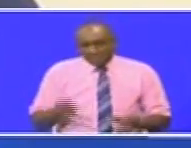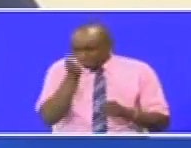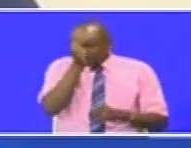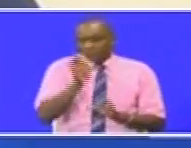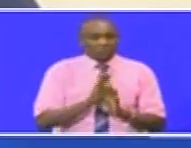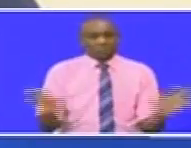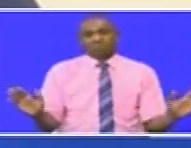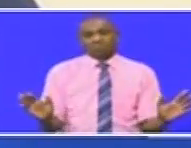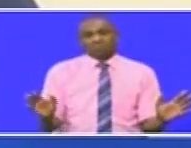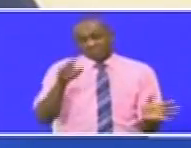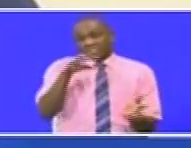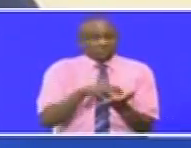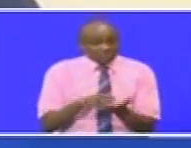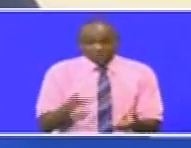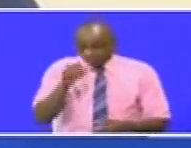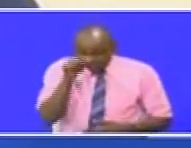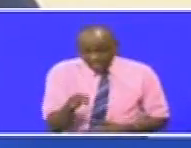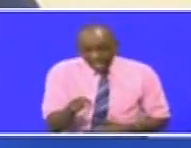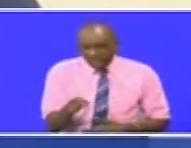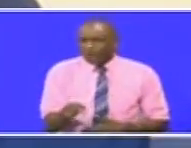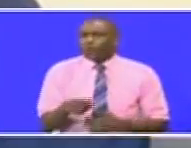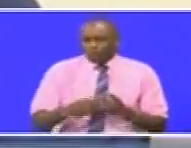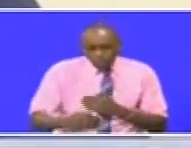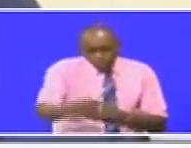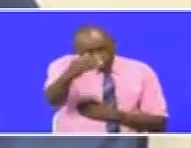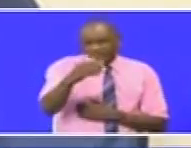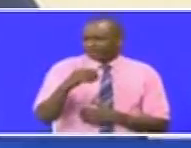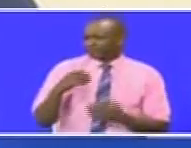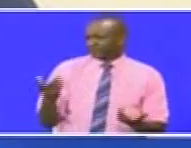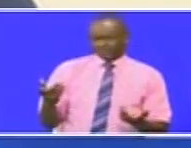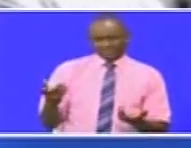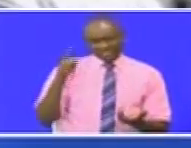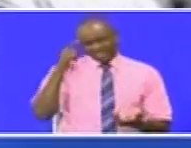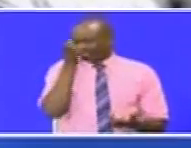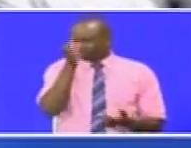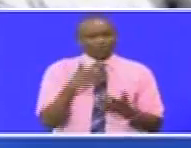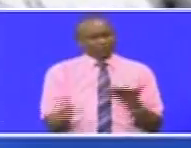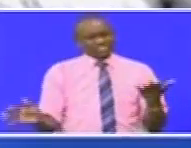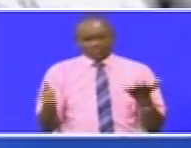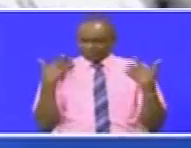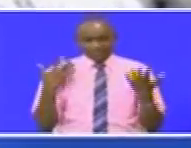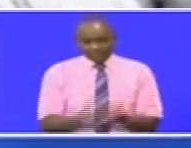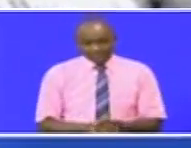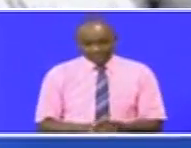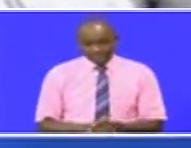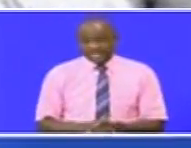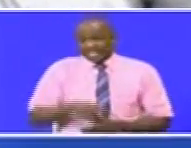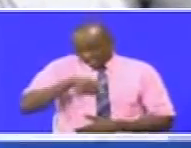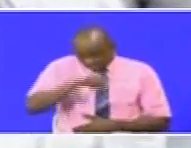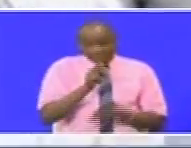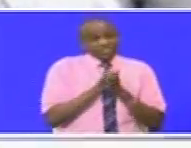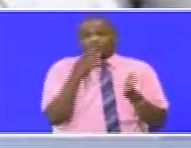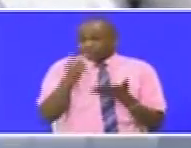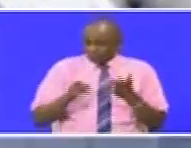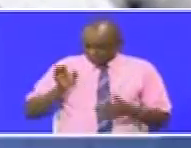all. And from there onwards, it's as if it never happened. In general, he says the late Mama